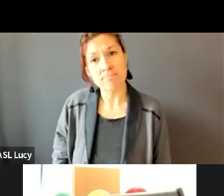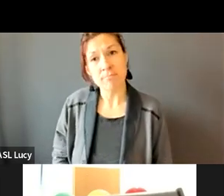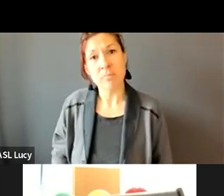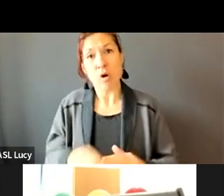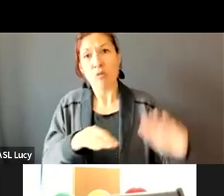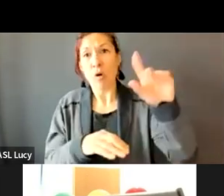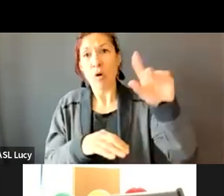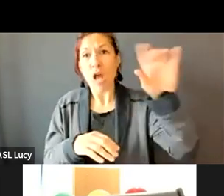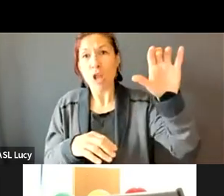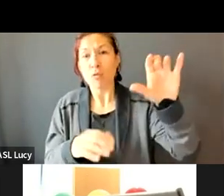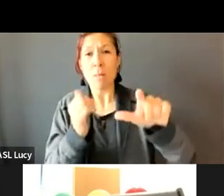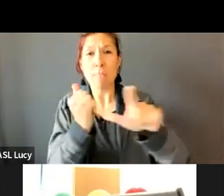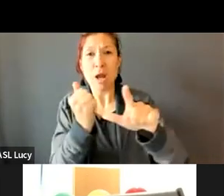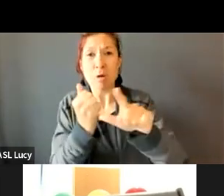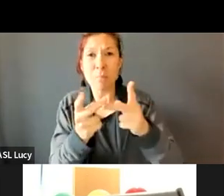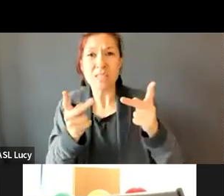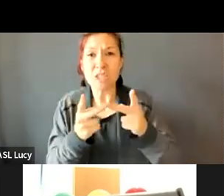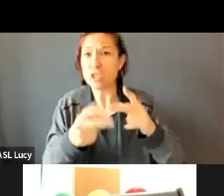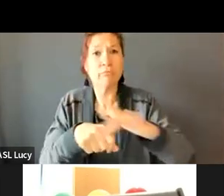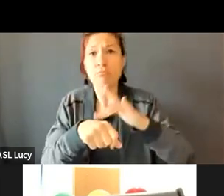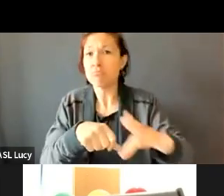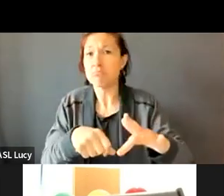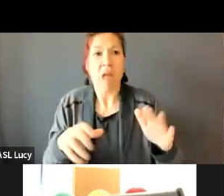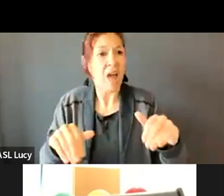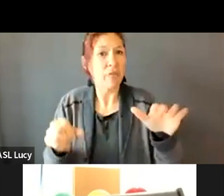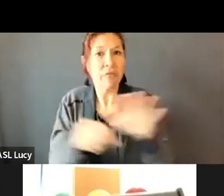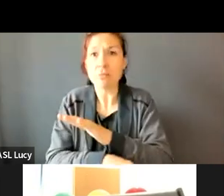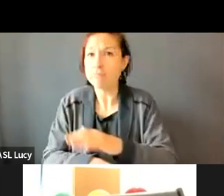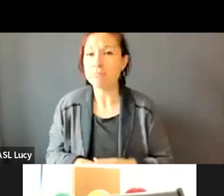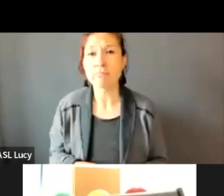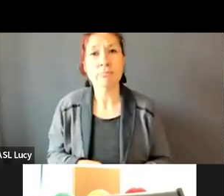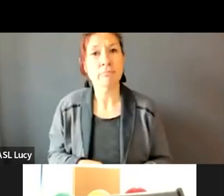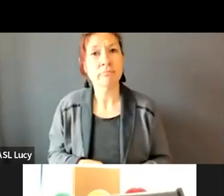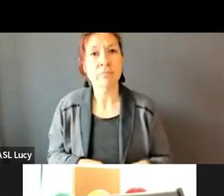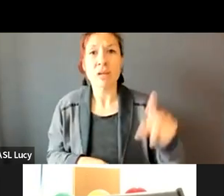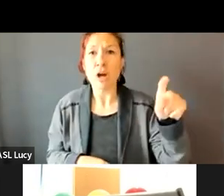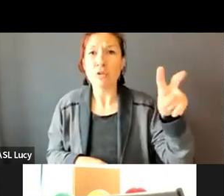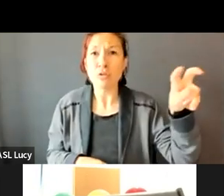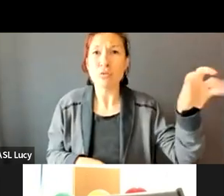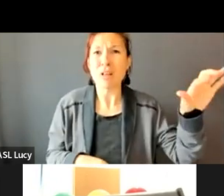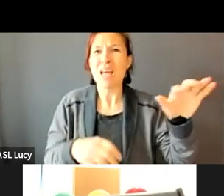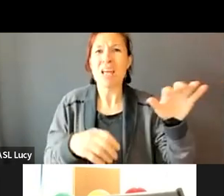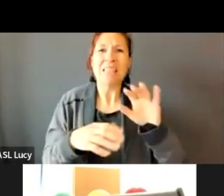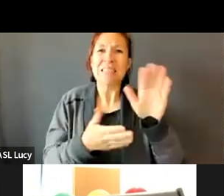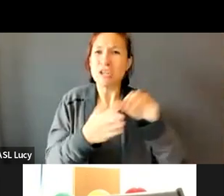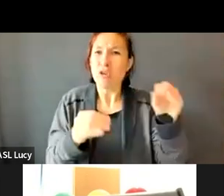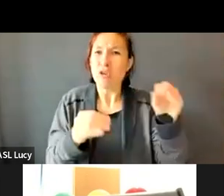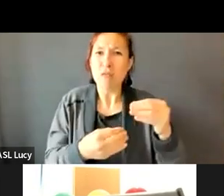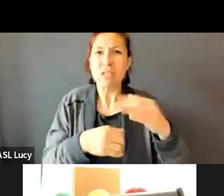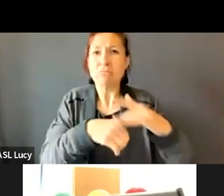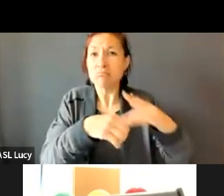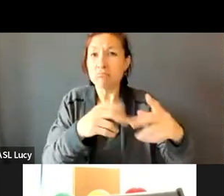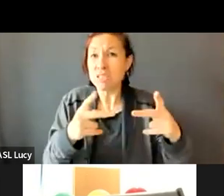paraprofessionals uh vacancies in our system we have hundreds of central office vacancies our